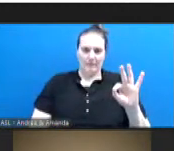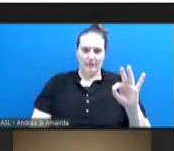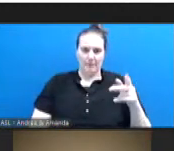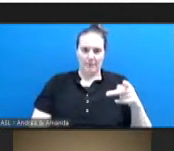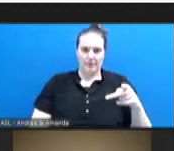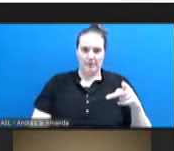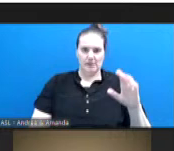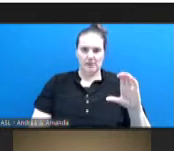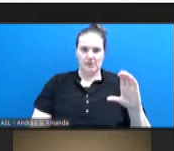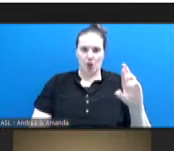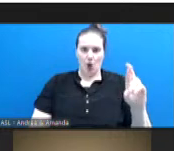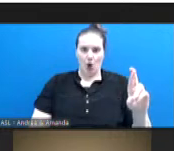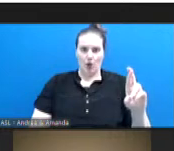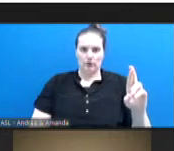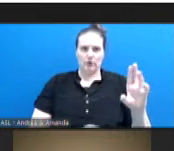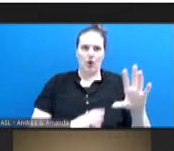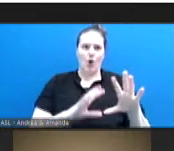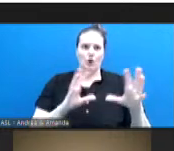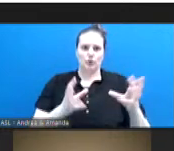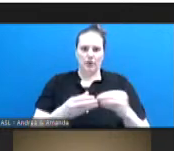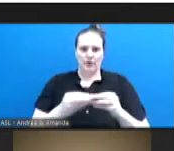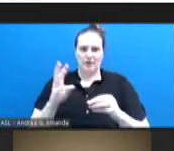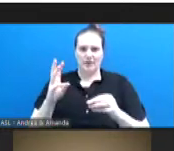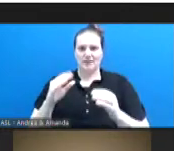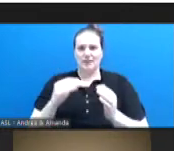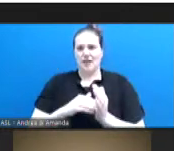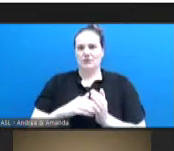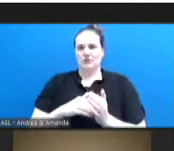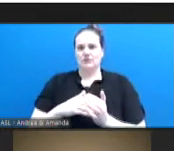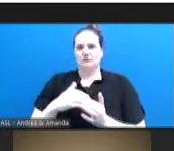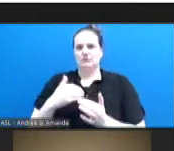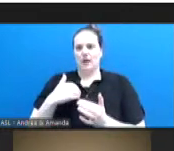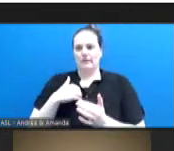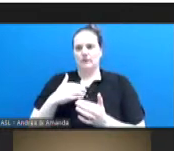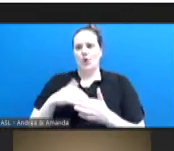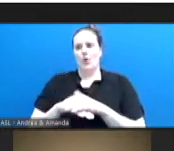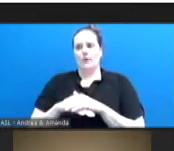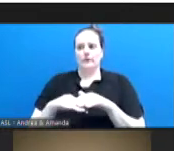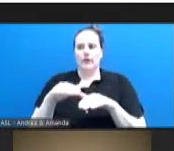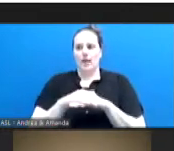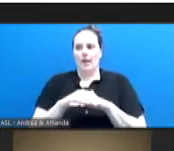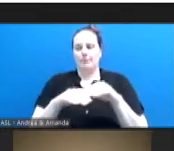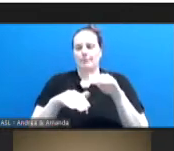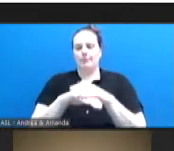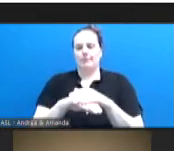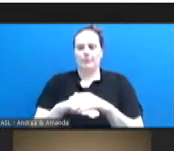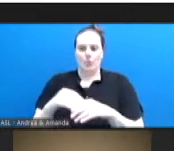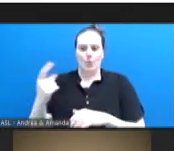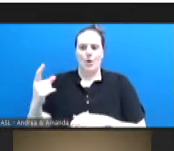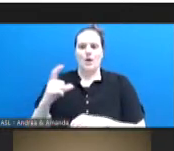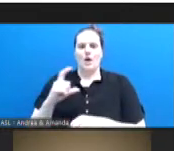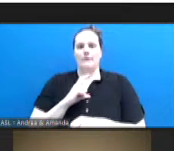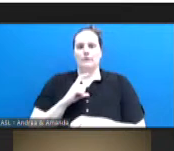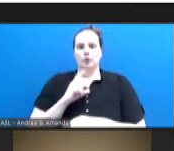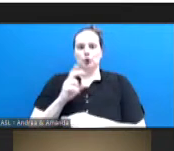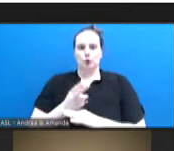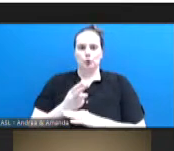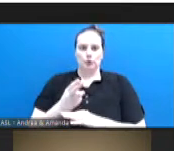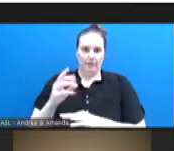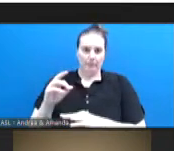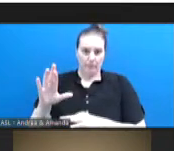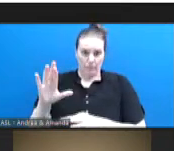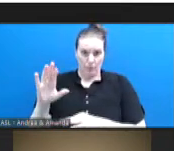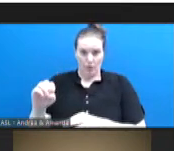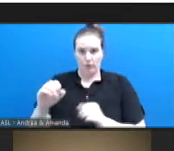there's out of the 6,000, there certainly would be overlap in terms of one officer using force across